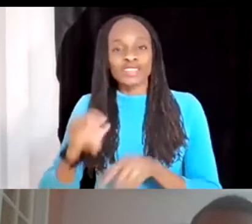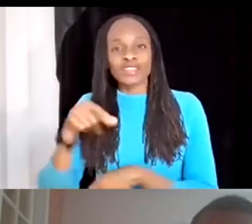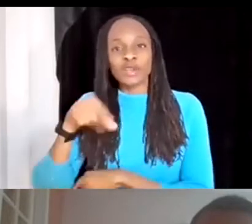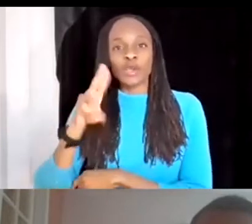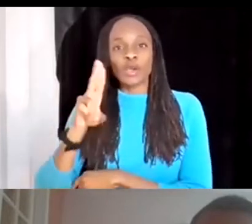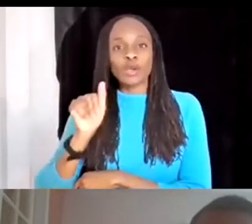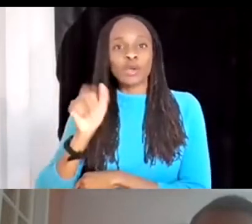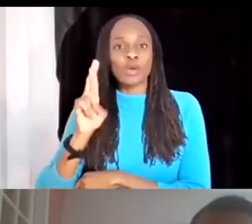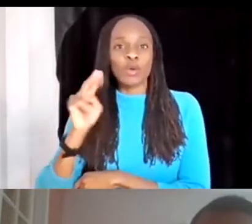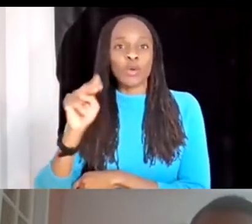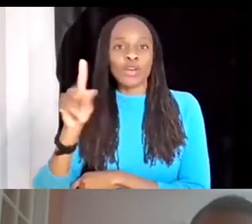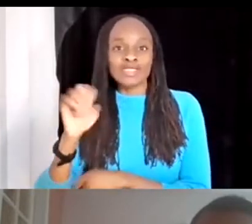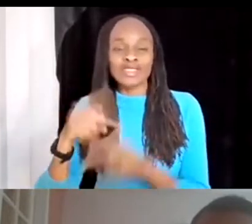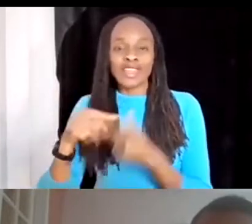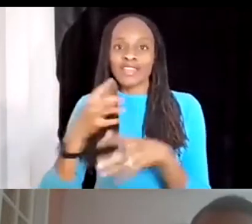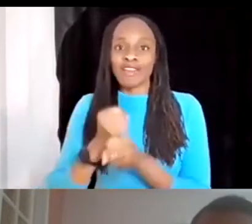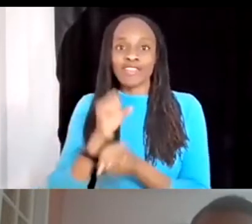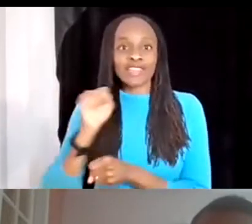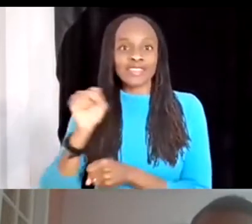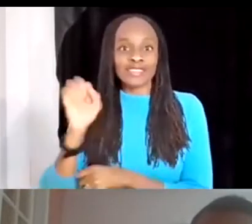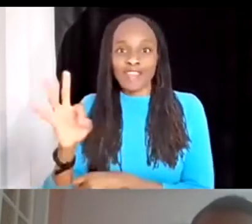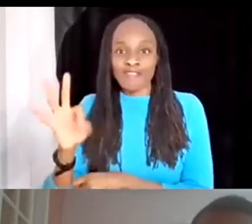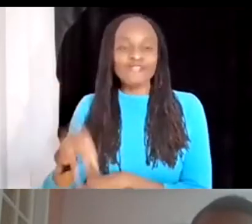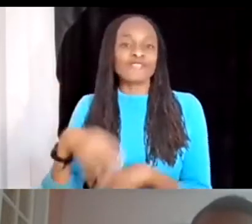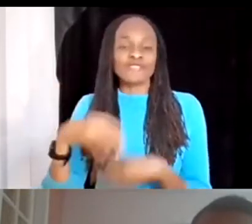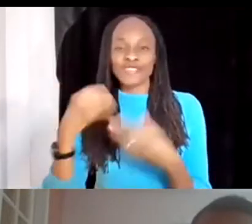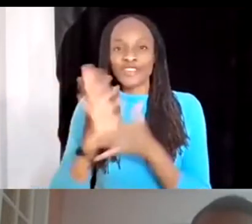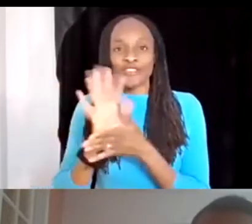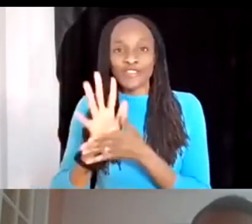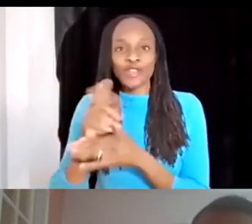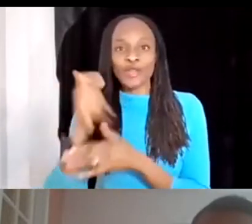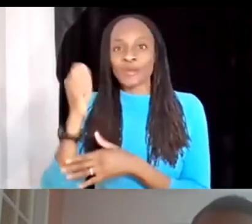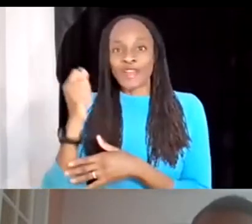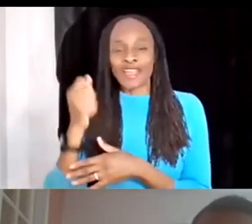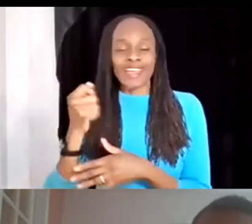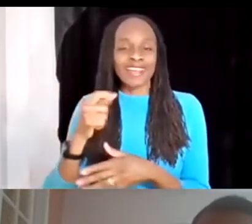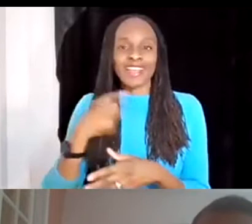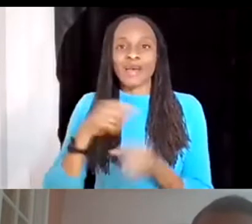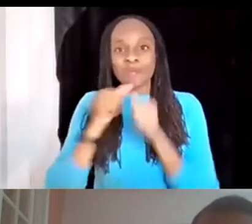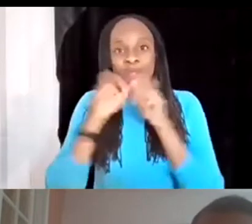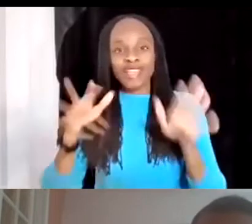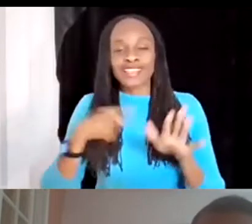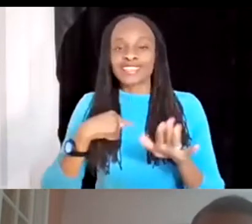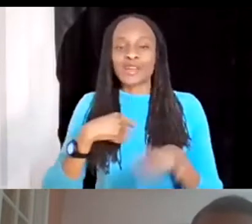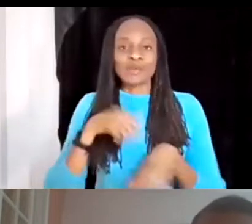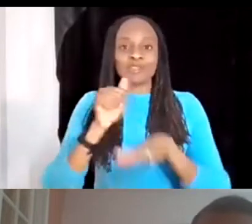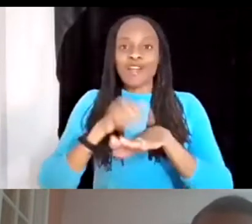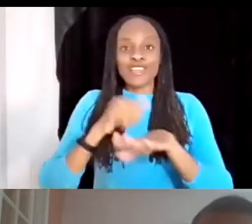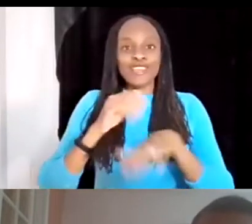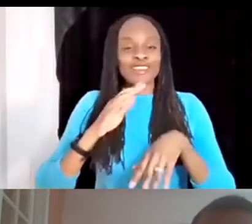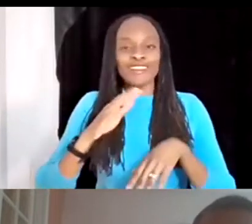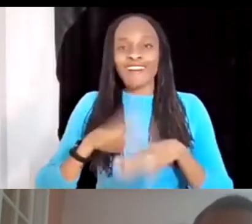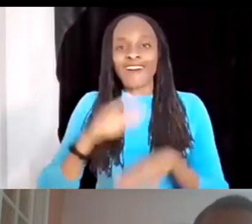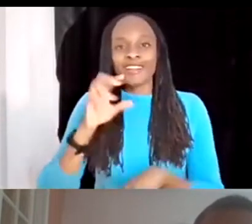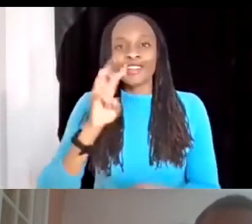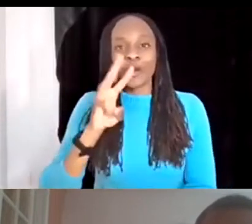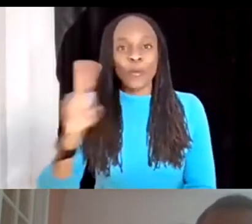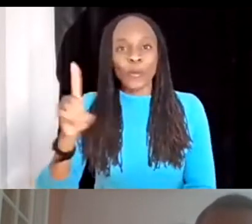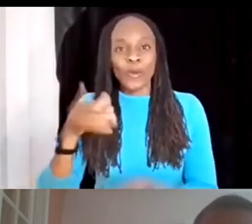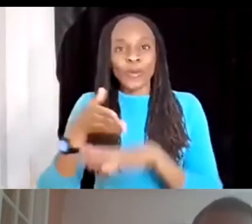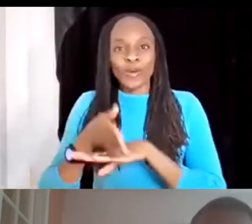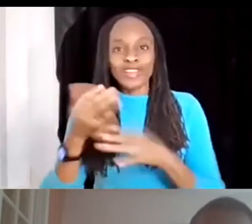got the SF Film Grant and I'm just really blessed and like I'm knocking on wood right now. But I also think it goes to show